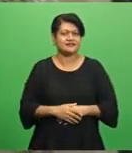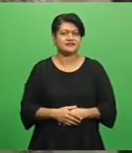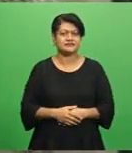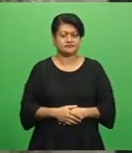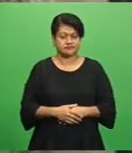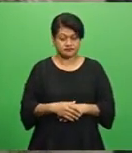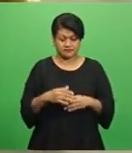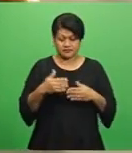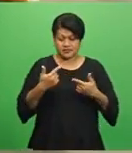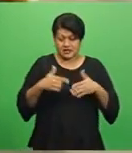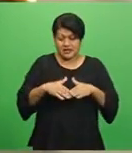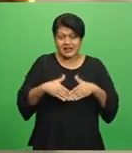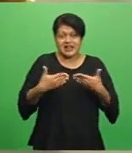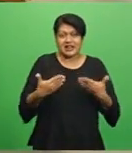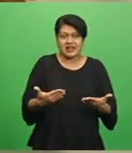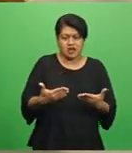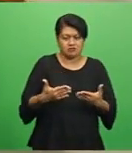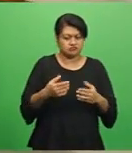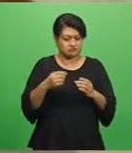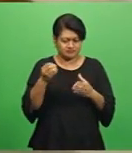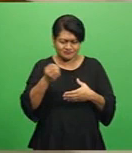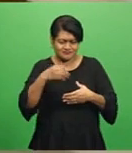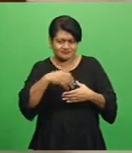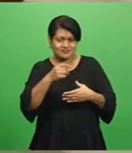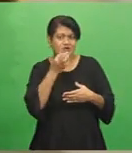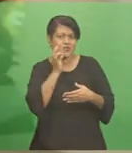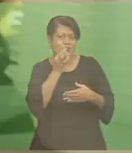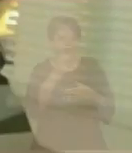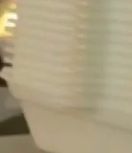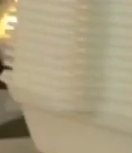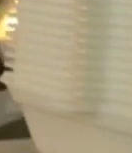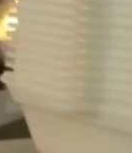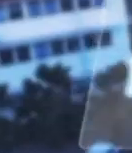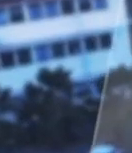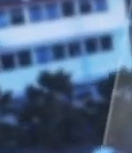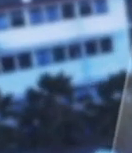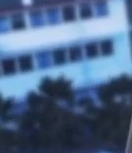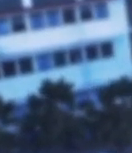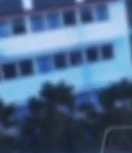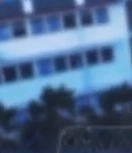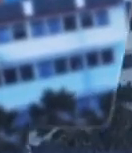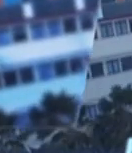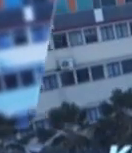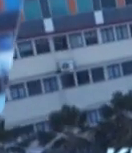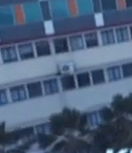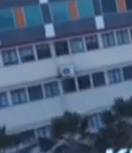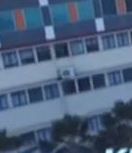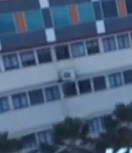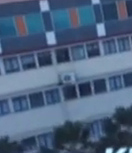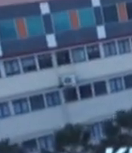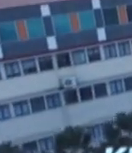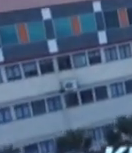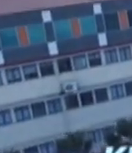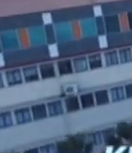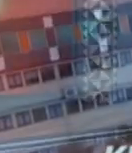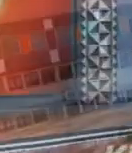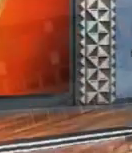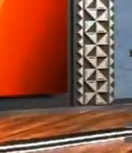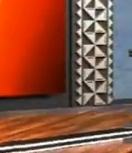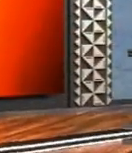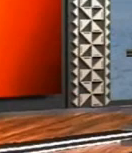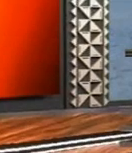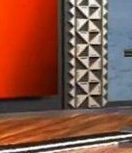And grace period for styrofoam ban begins today. From the studios of FBC Suva,